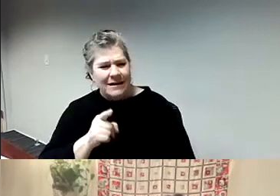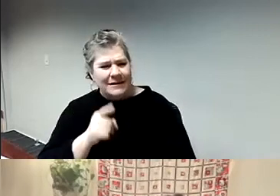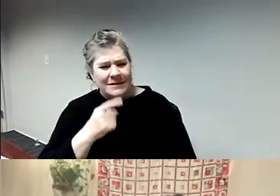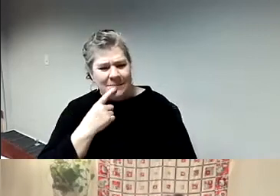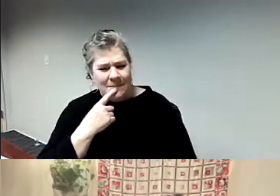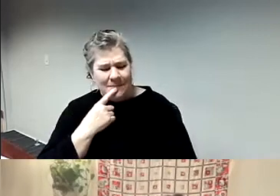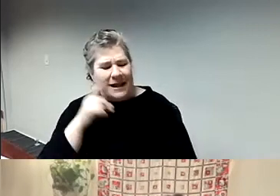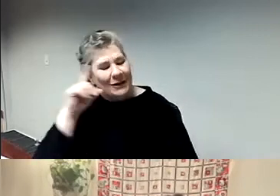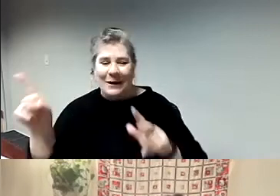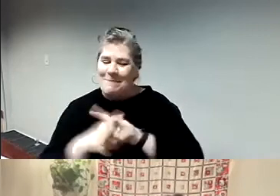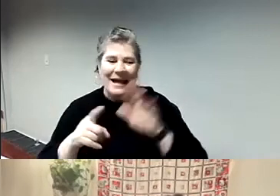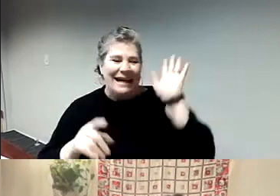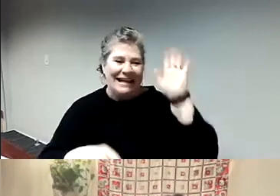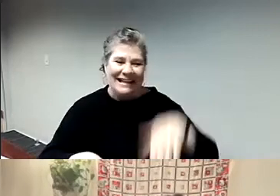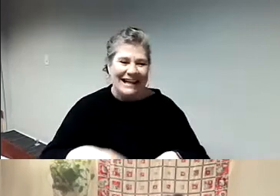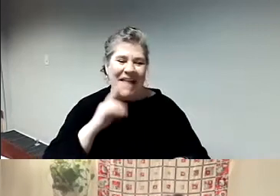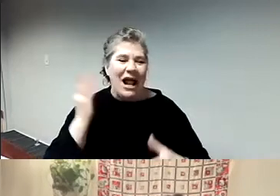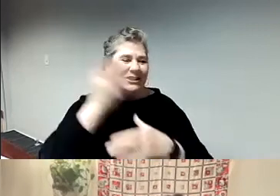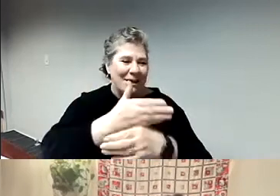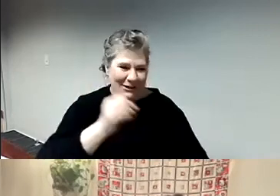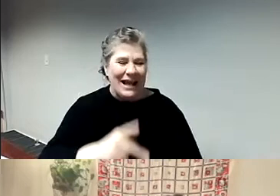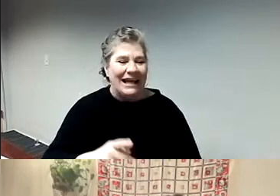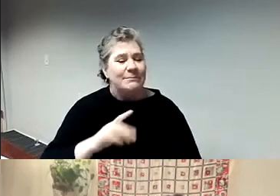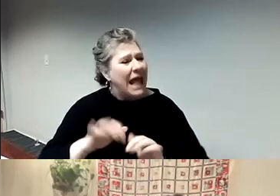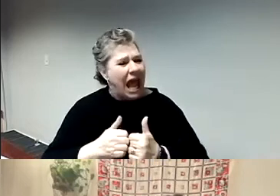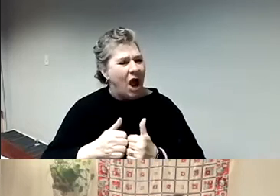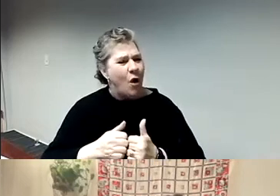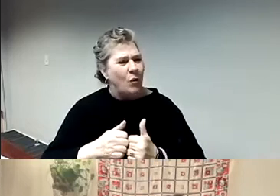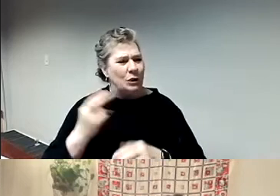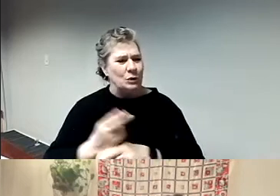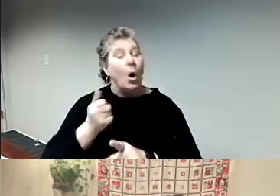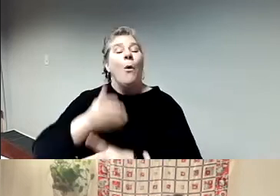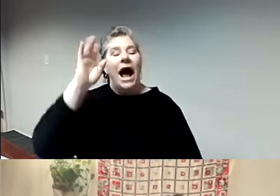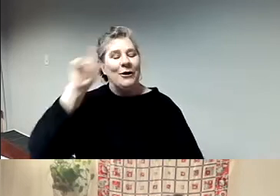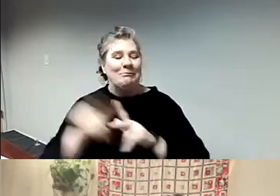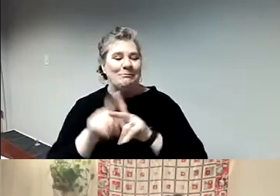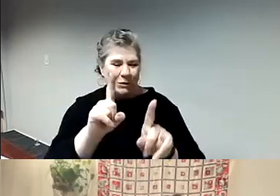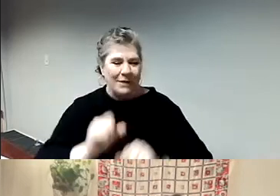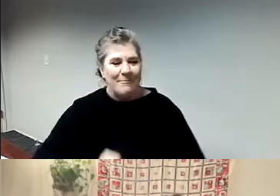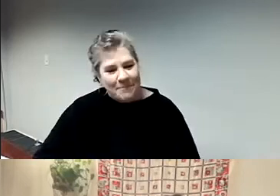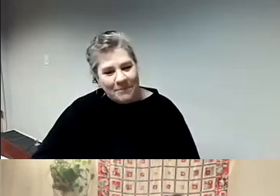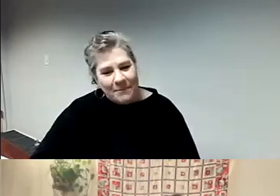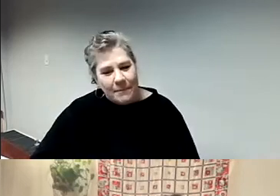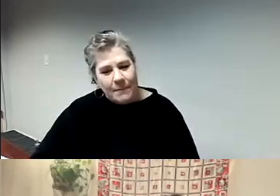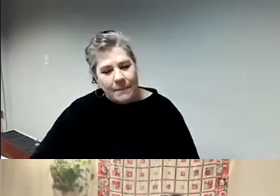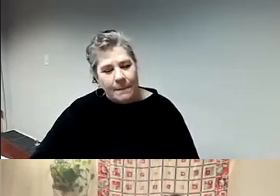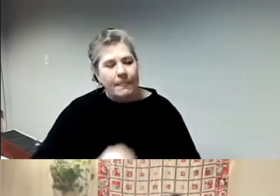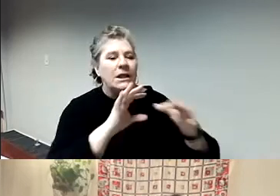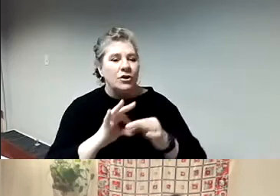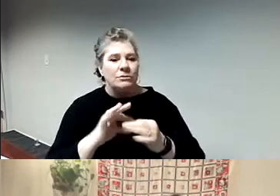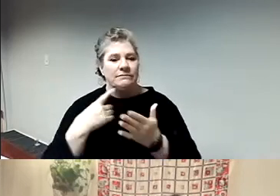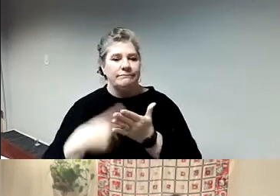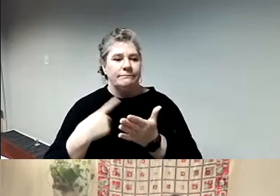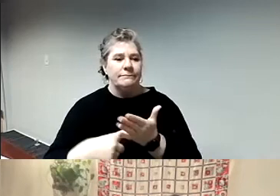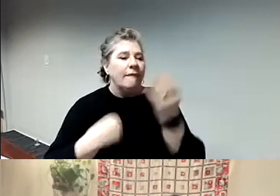Oh, it'll come back to me and I'll chime in. But how are you resourcing yourself? Oh, I know what it was. In terms of talking about